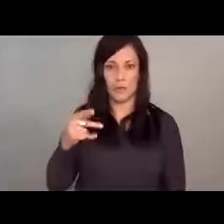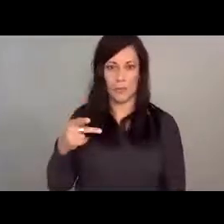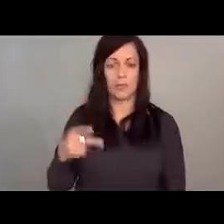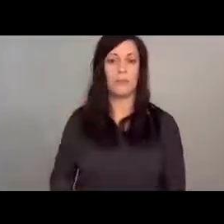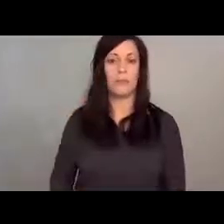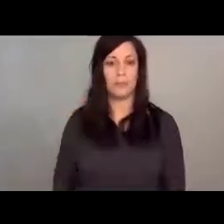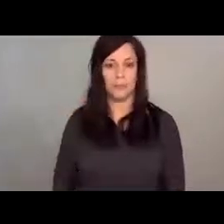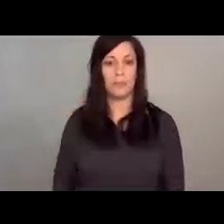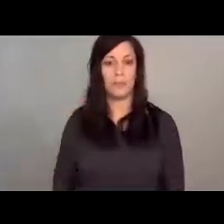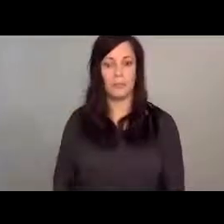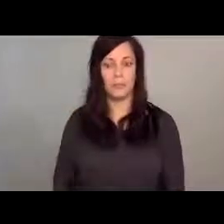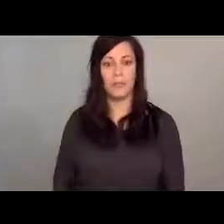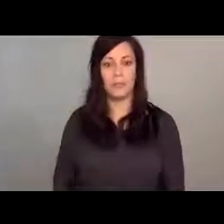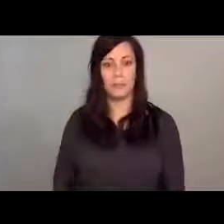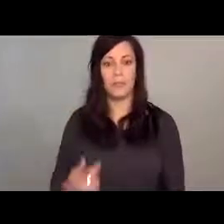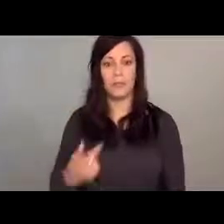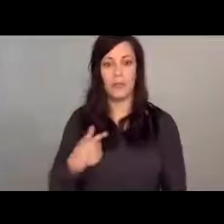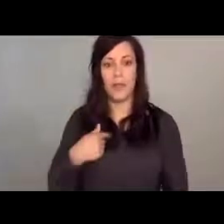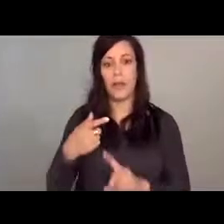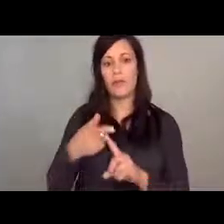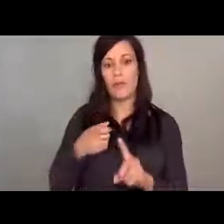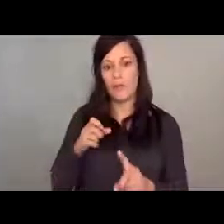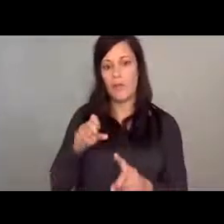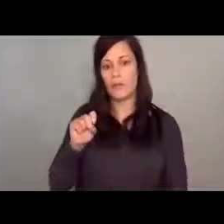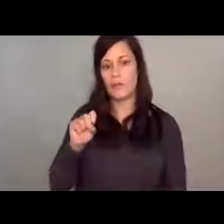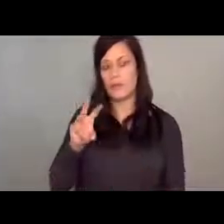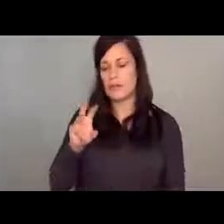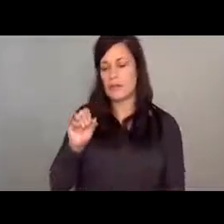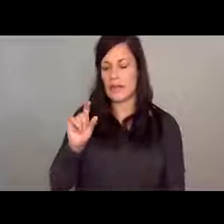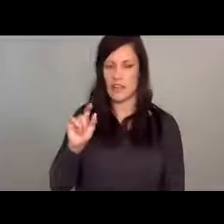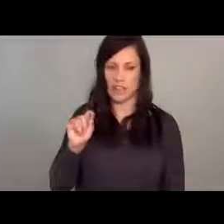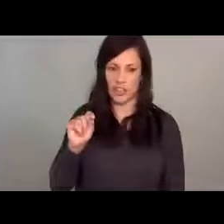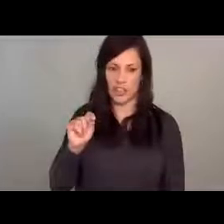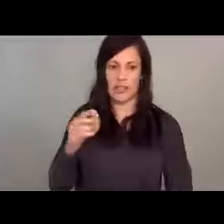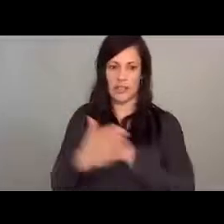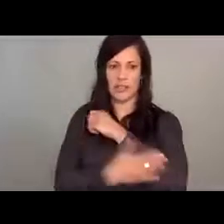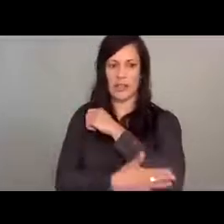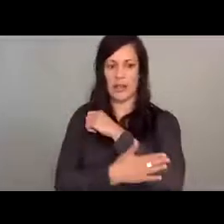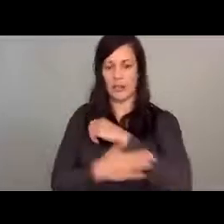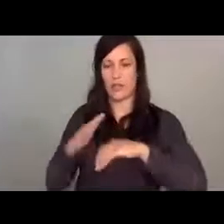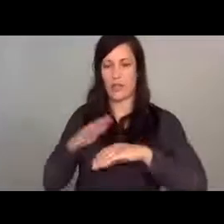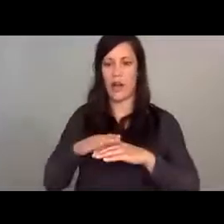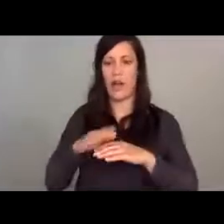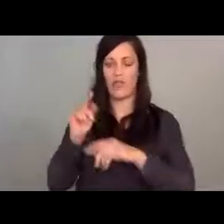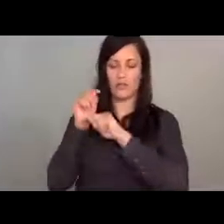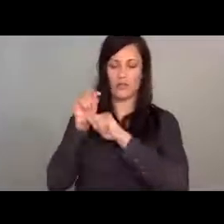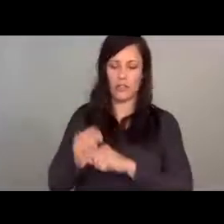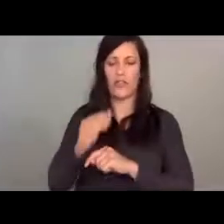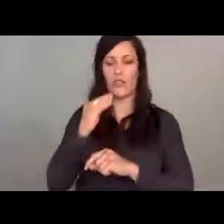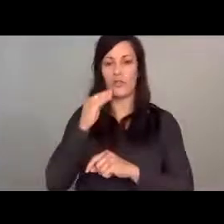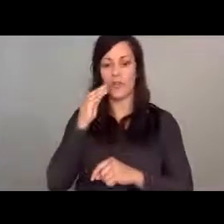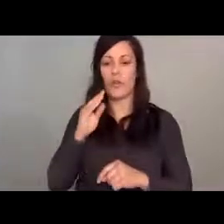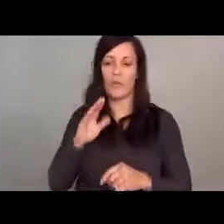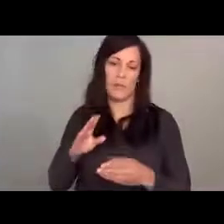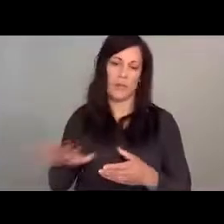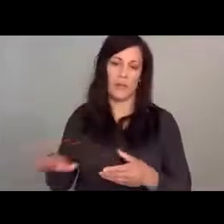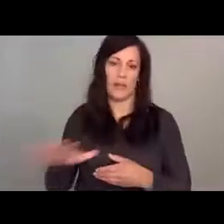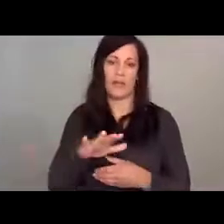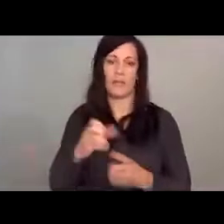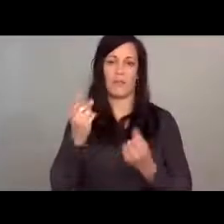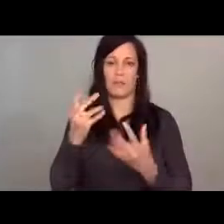from the Swinomish Indian Reservation in Skagit County, which is situated on the traditional homelands of many Coast Salish bands and